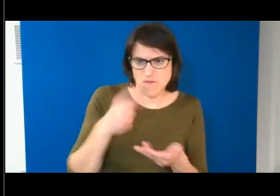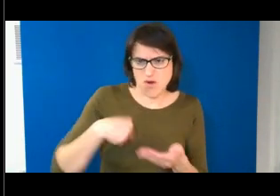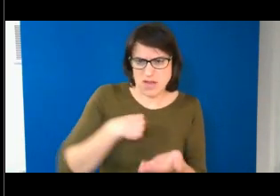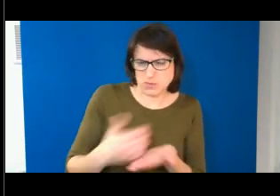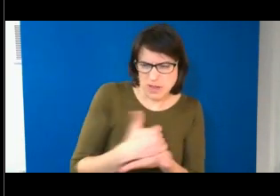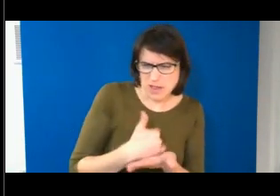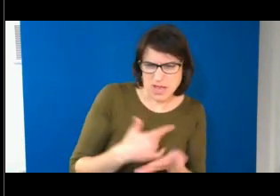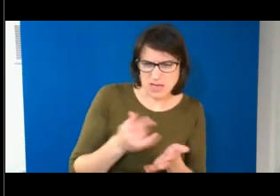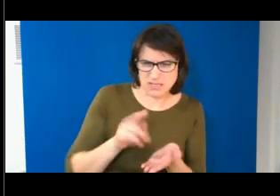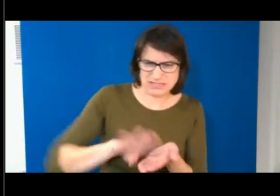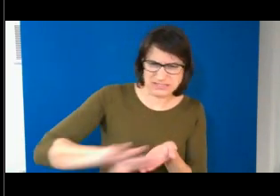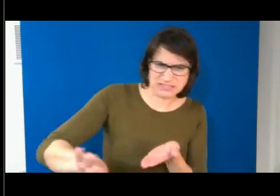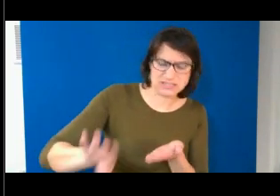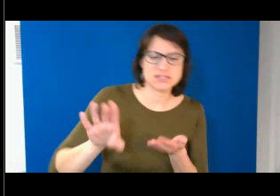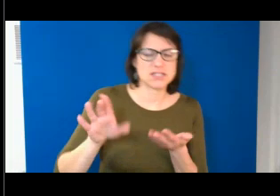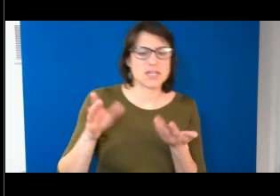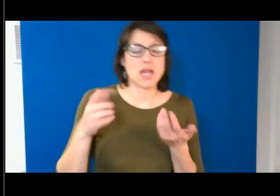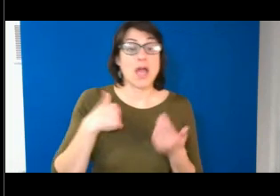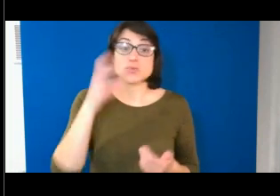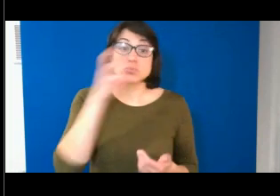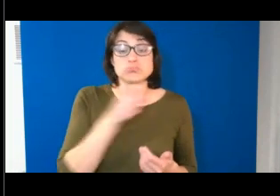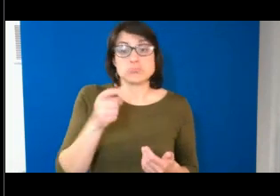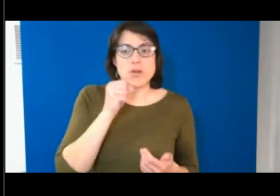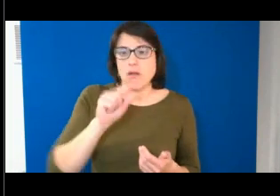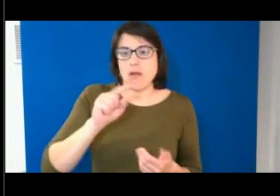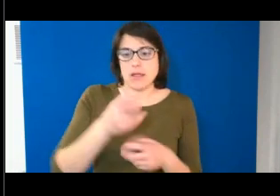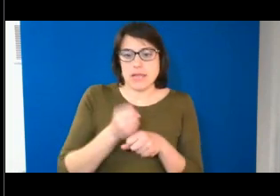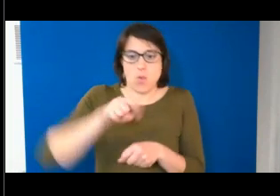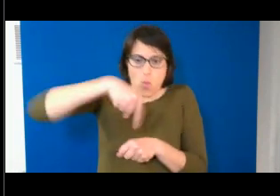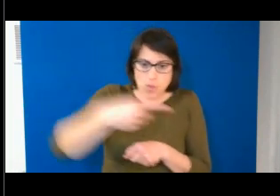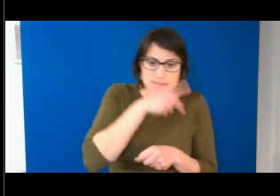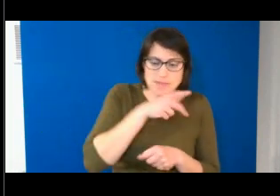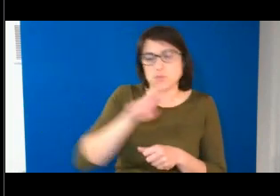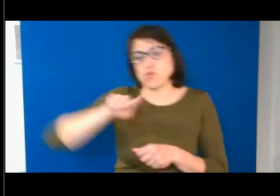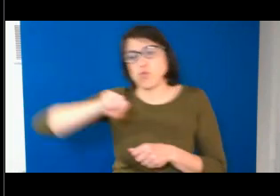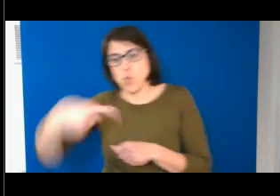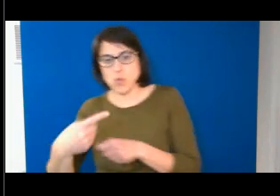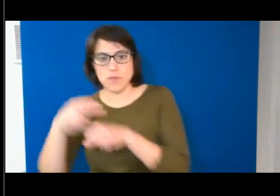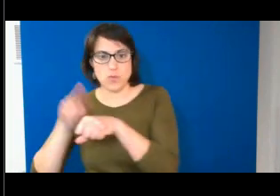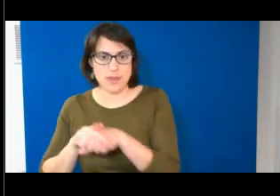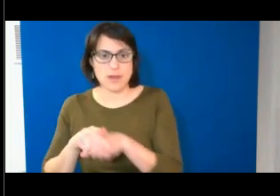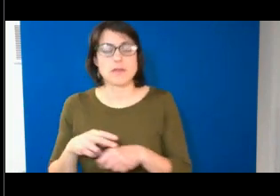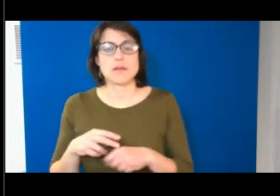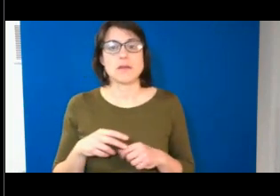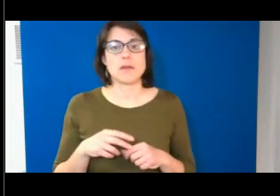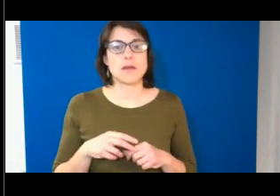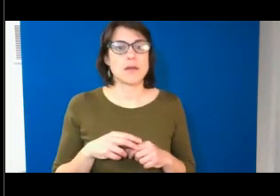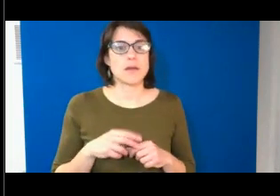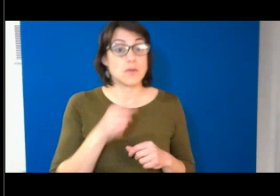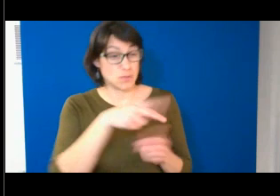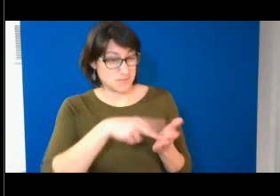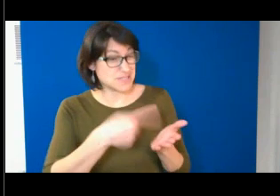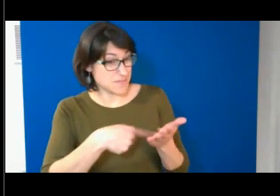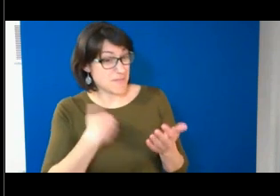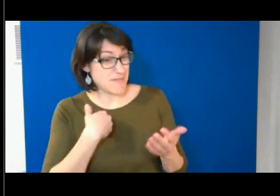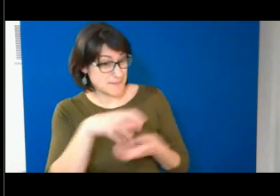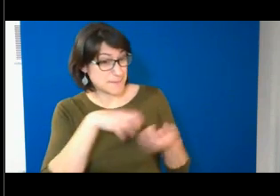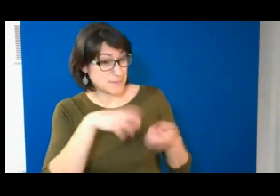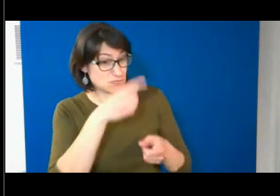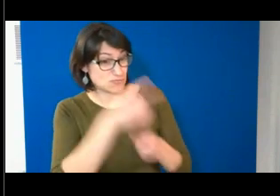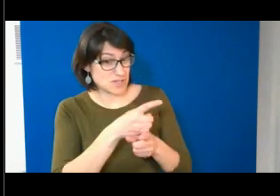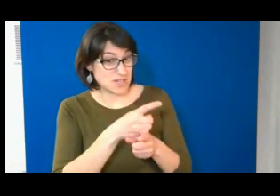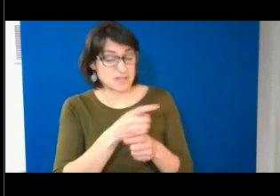collect it? Because I'm assuming you won't be getting just plastic or just organic. So you mean that sometimes you have the mixtures, right? Yeah. So that depends on the